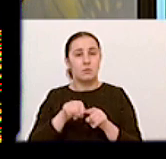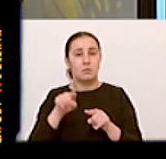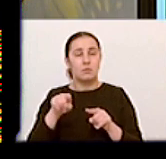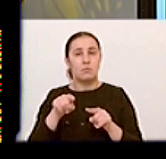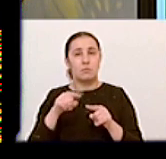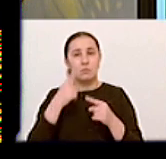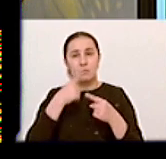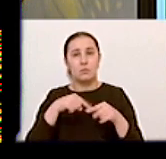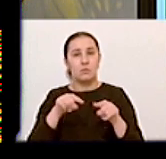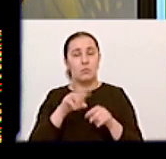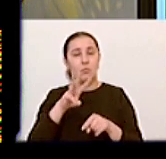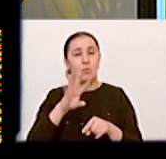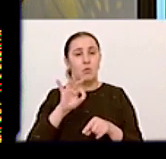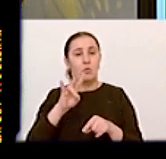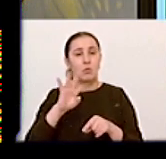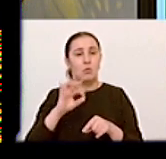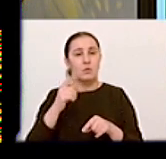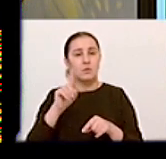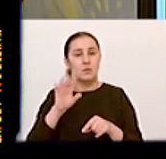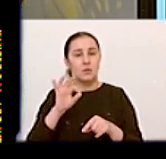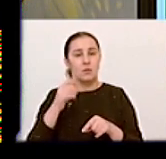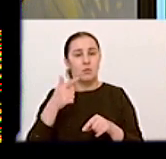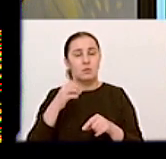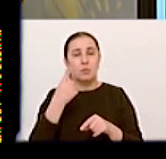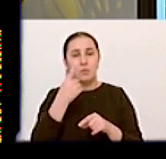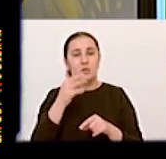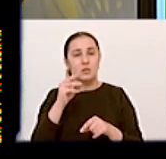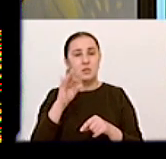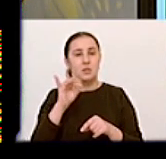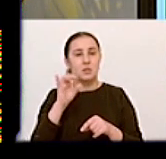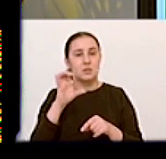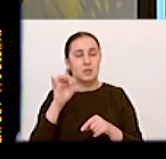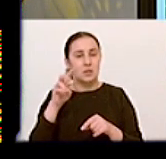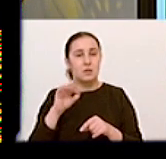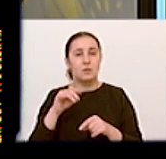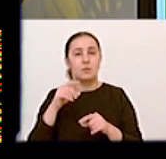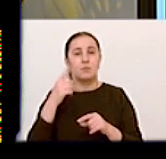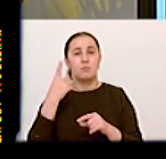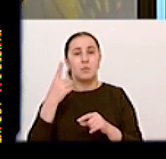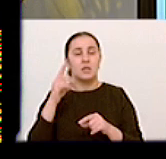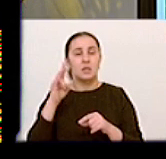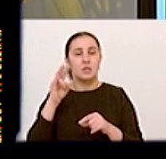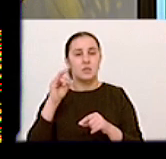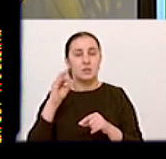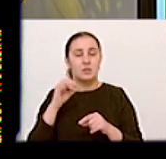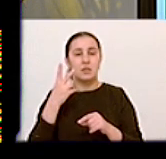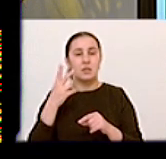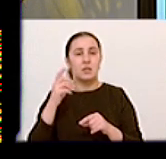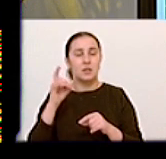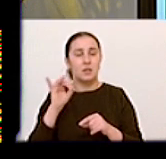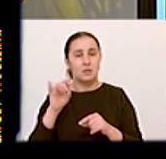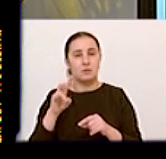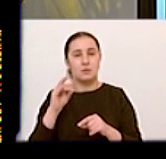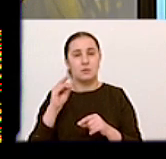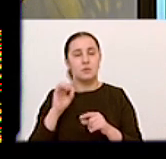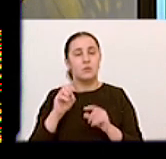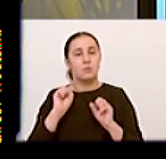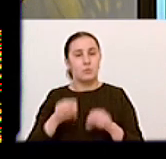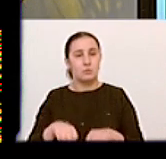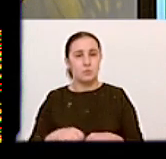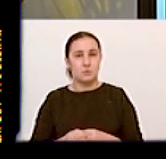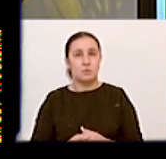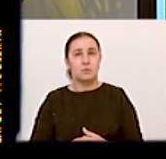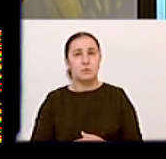bo'lmaydi. Monozigotalida bir jinsli, dizigotalida bir jinsli yoki ikki xil jinsli bo'lishi ham mumkin.